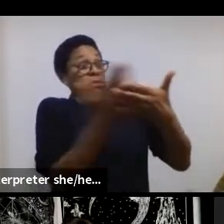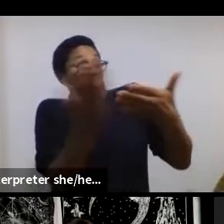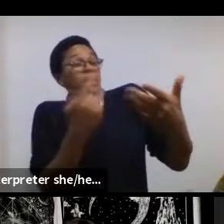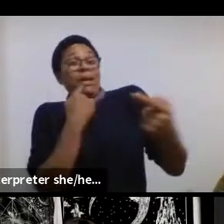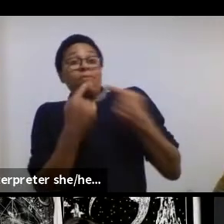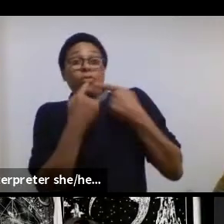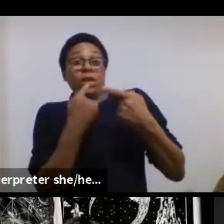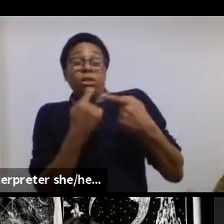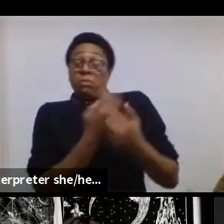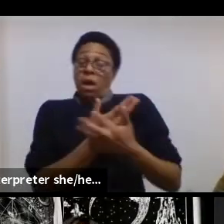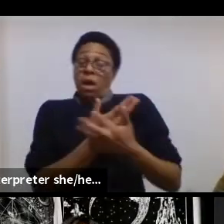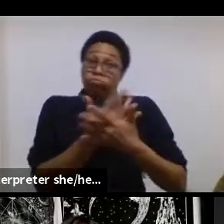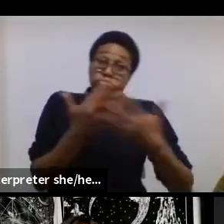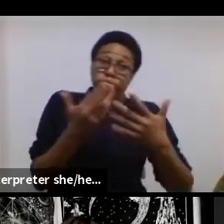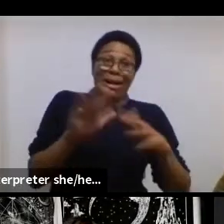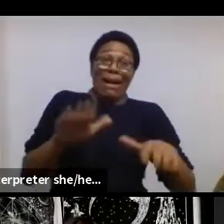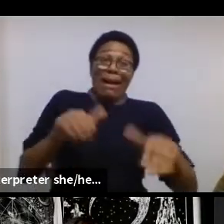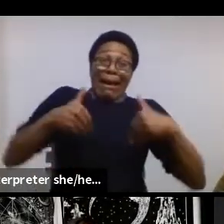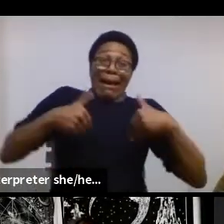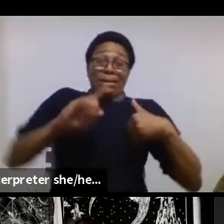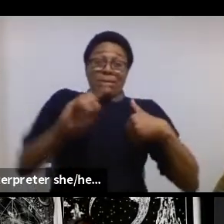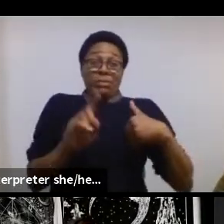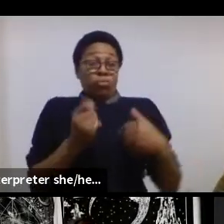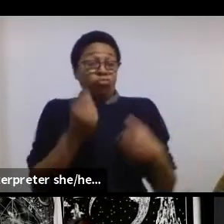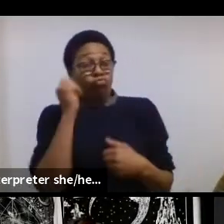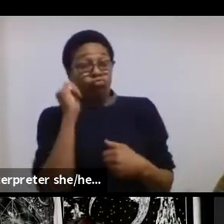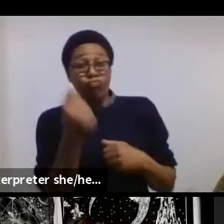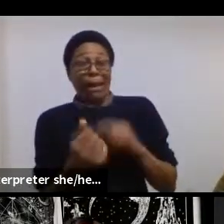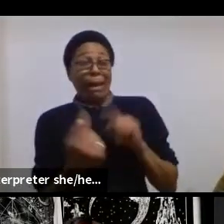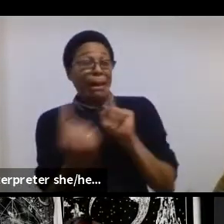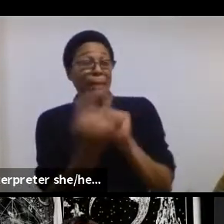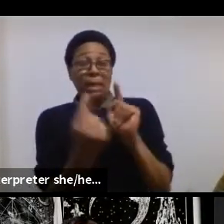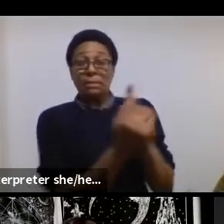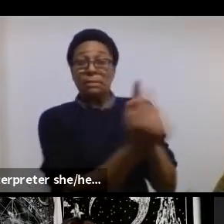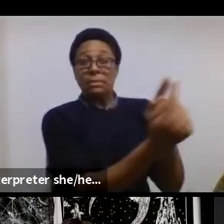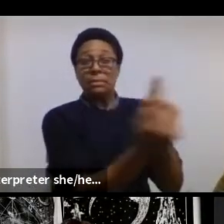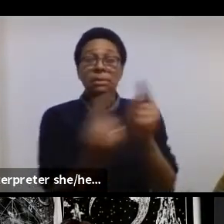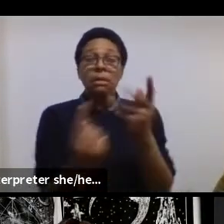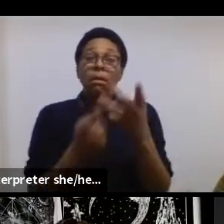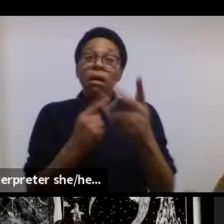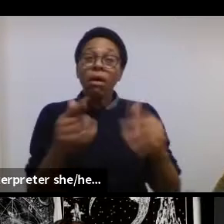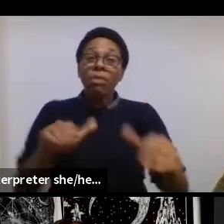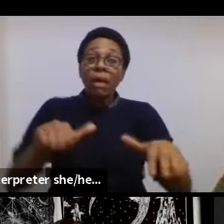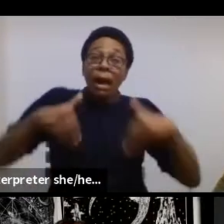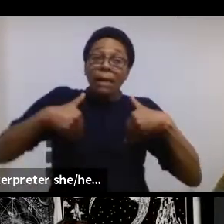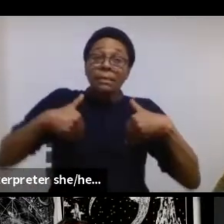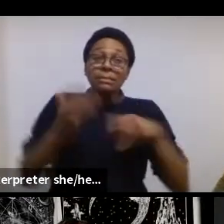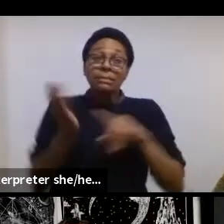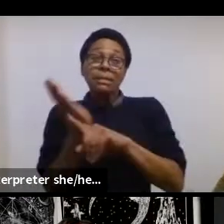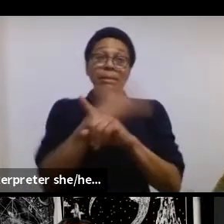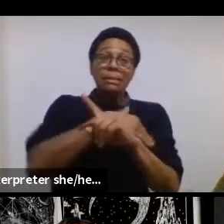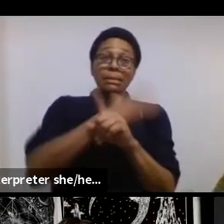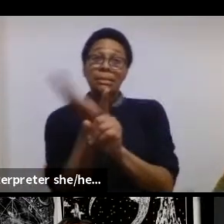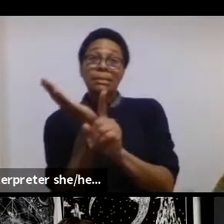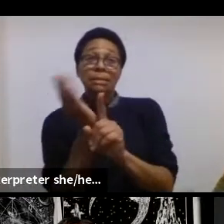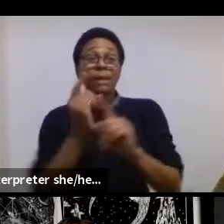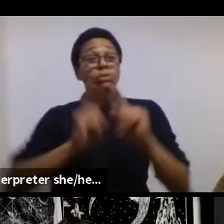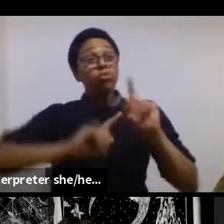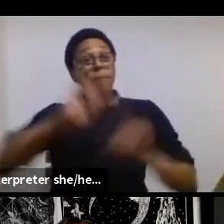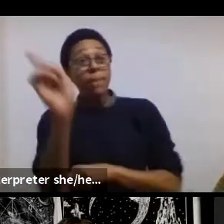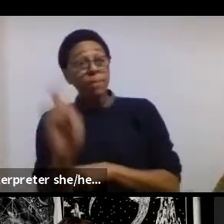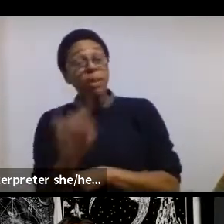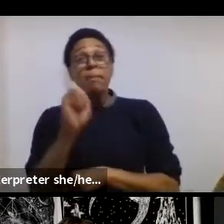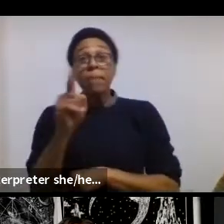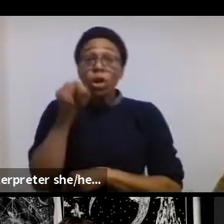how regularly ACE people don't actually meet other ACE people, ACE spectrum people, whereas you've just described a situation where beautifully